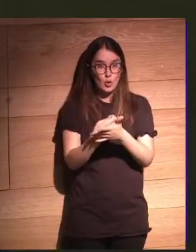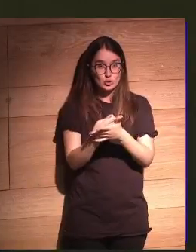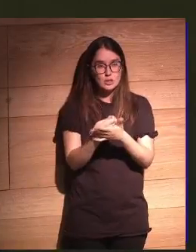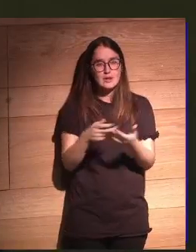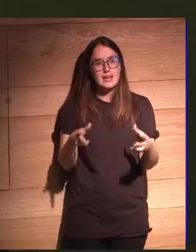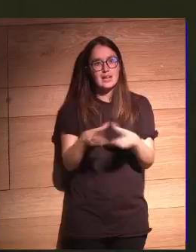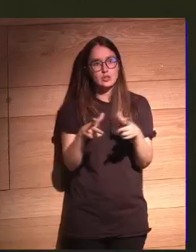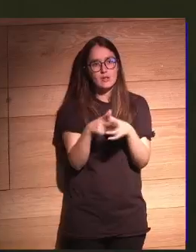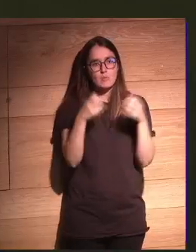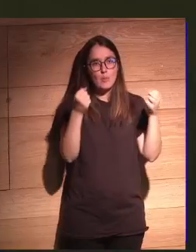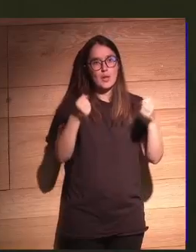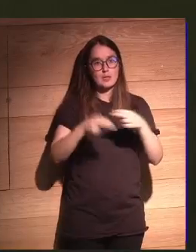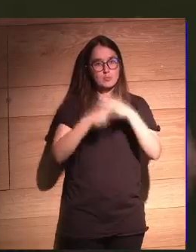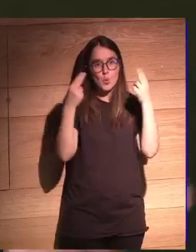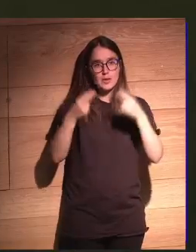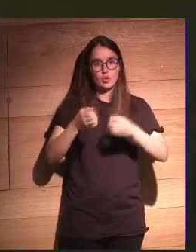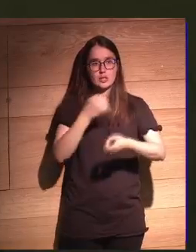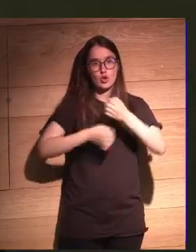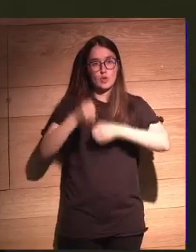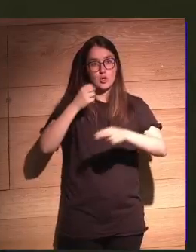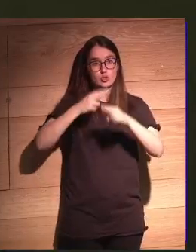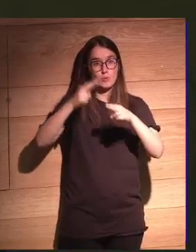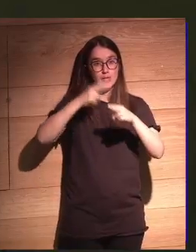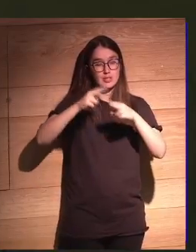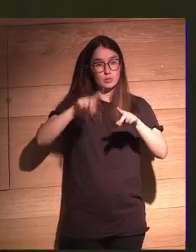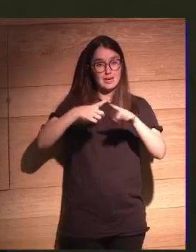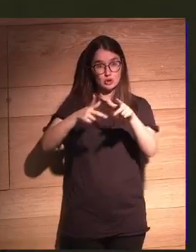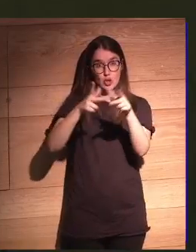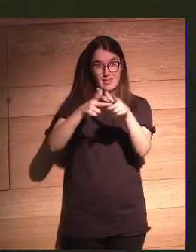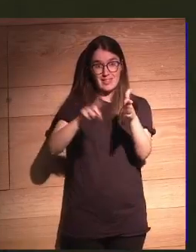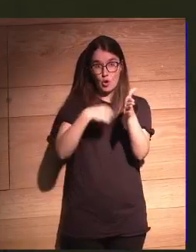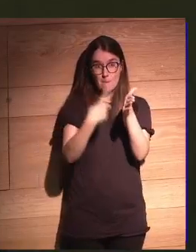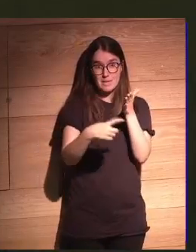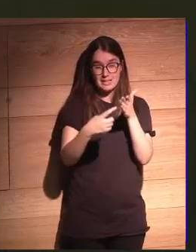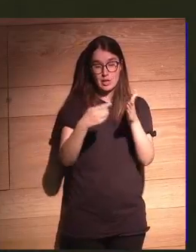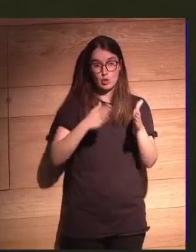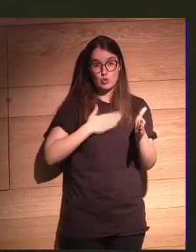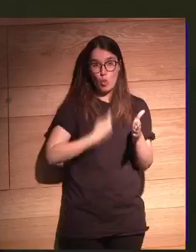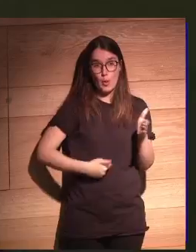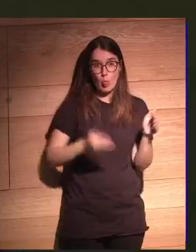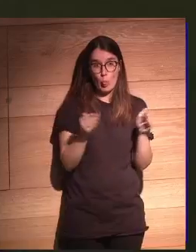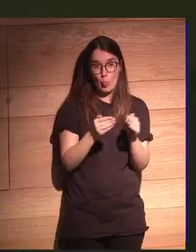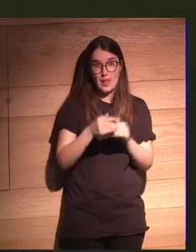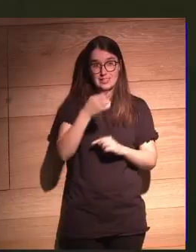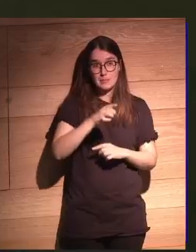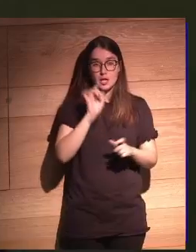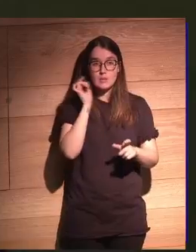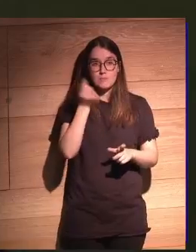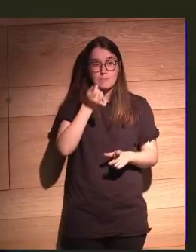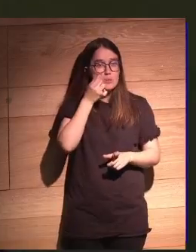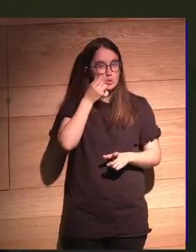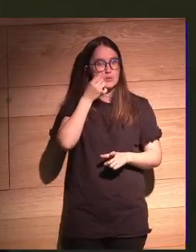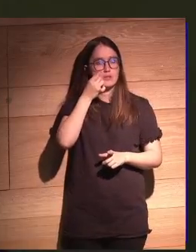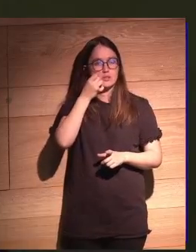housing is a problem of all of us, and that society, both the political, economic, and social powers, and even the